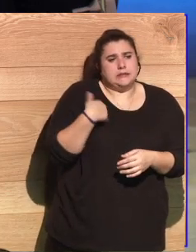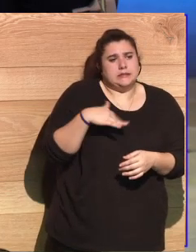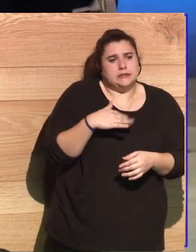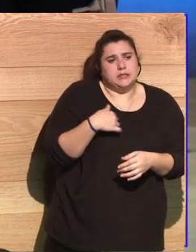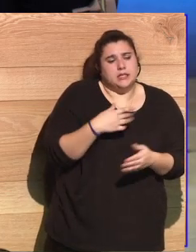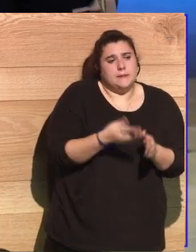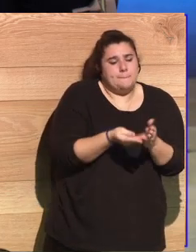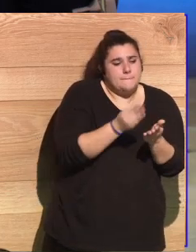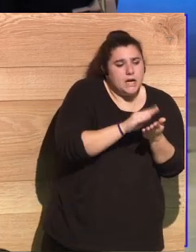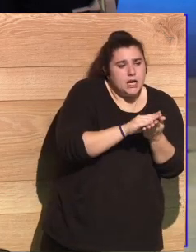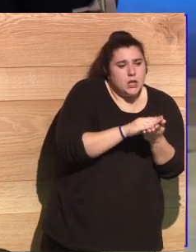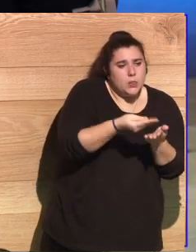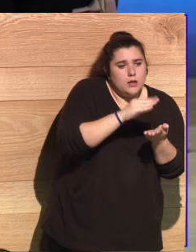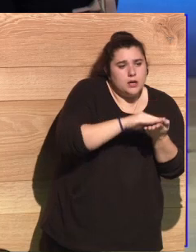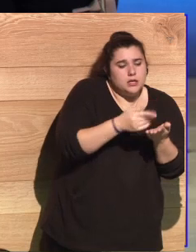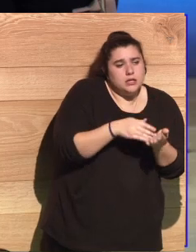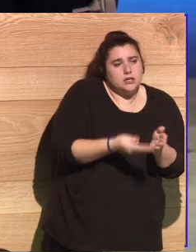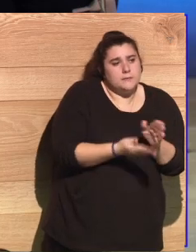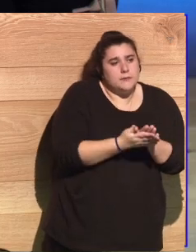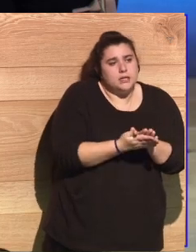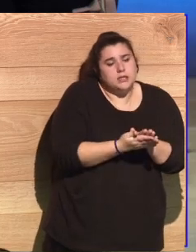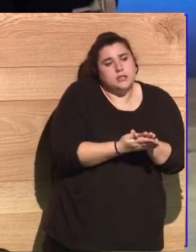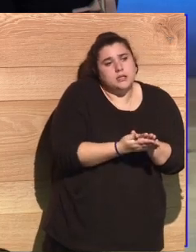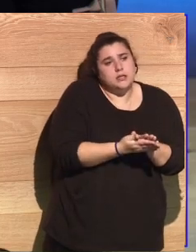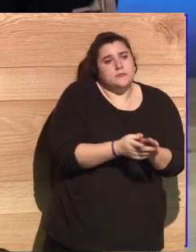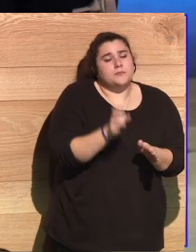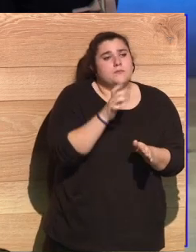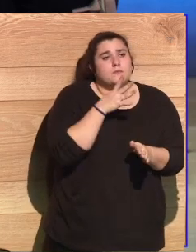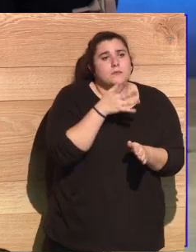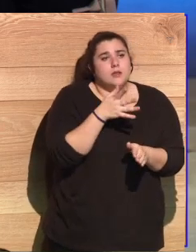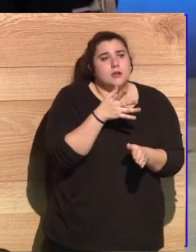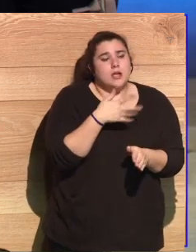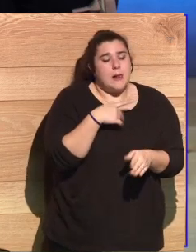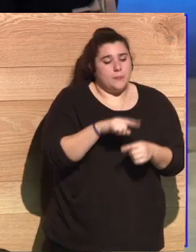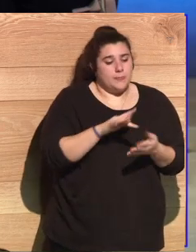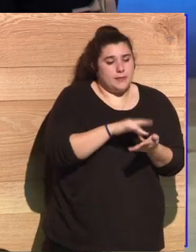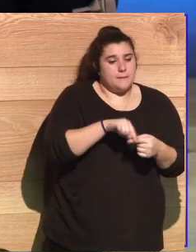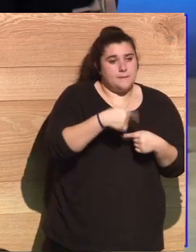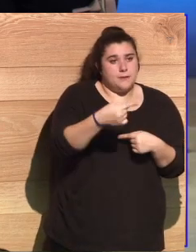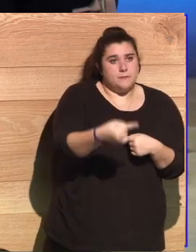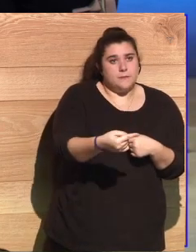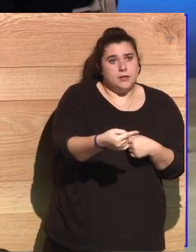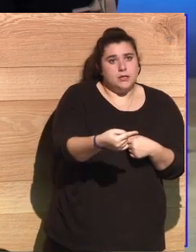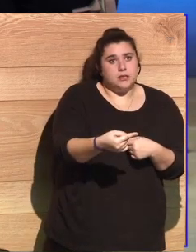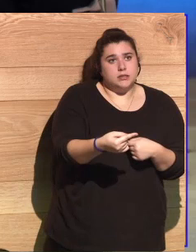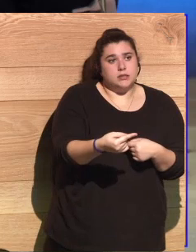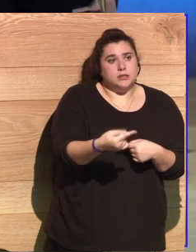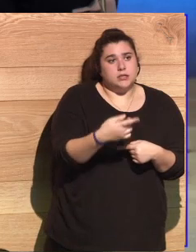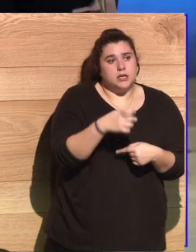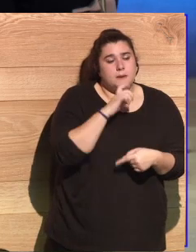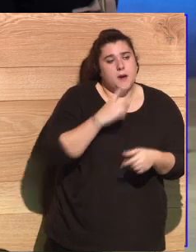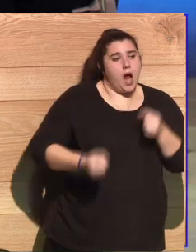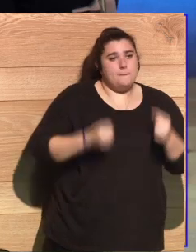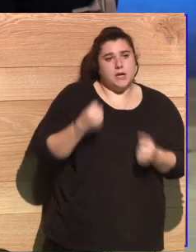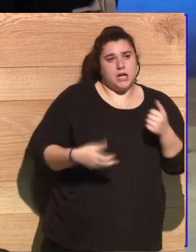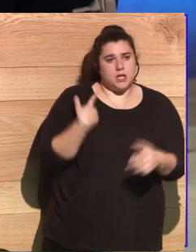I happened to. It was funny because I went the day after the Boston Marathon is run, and I got